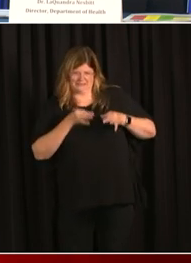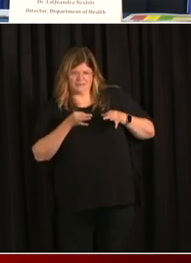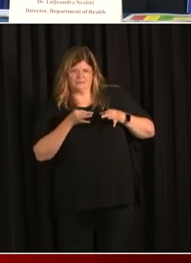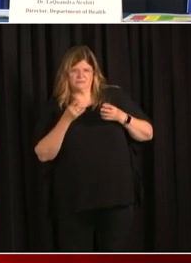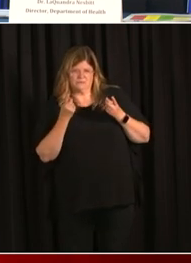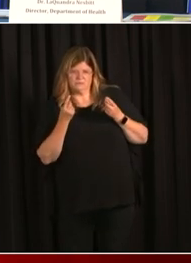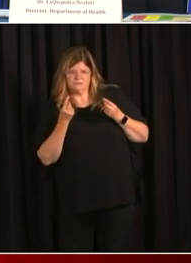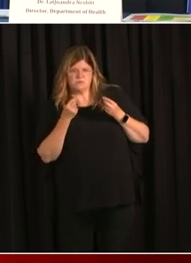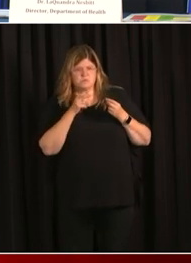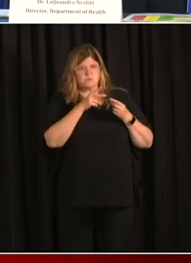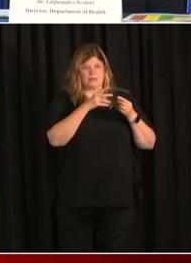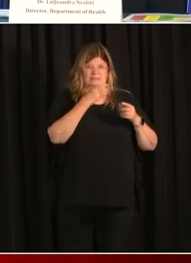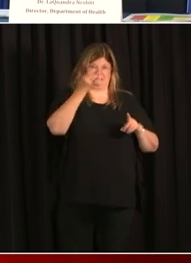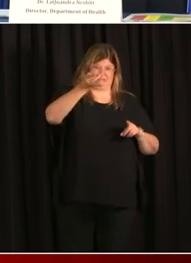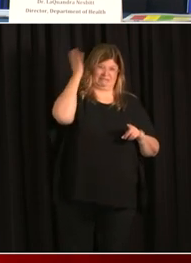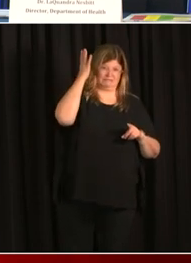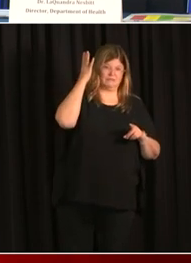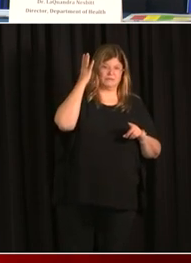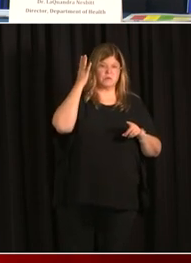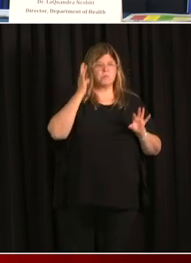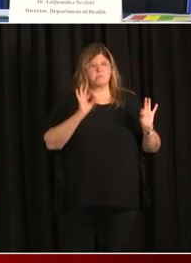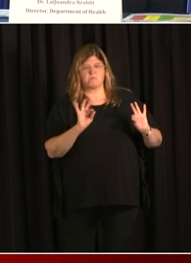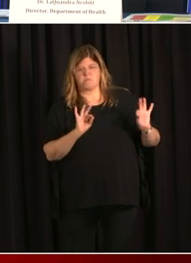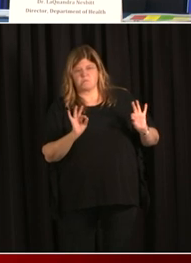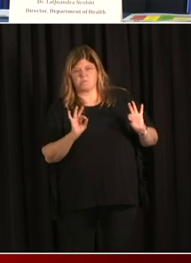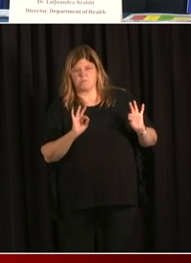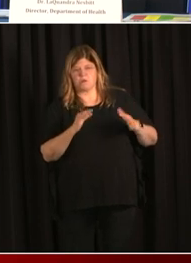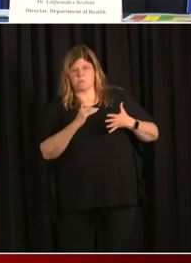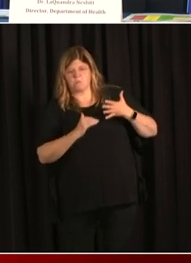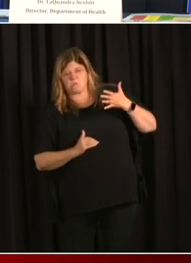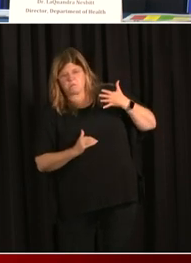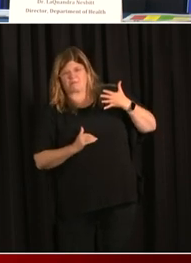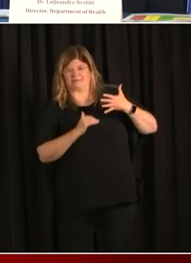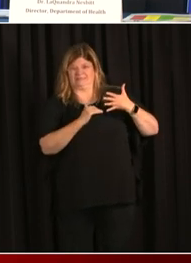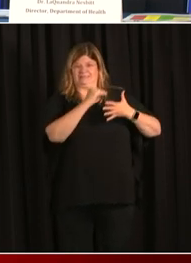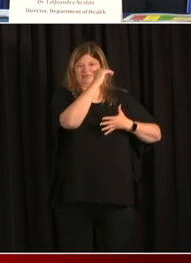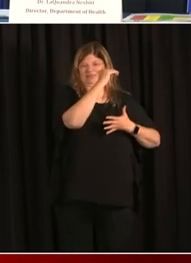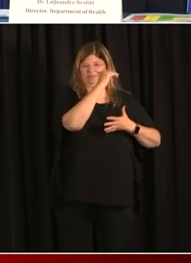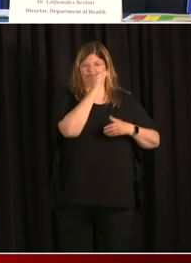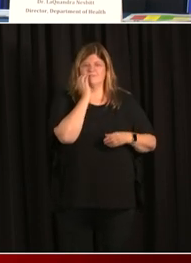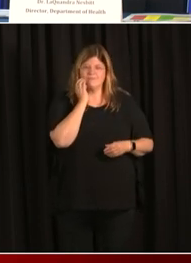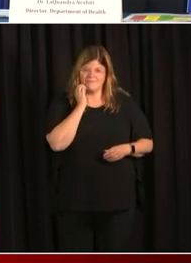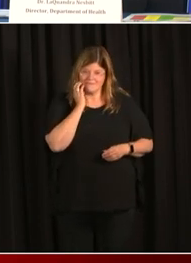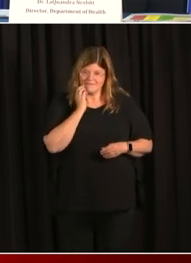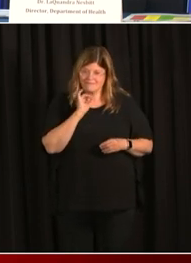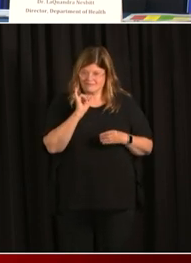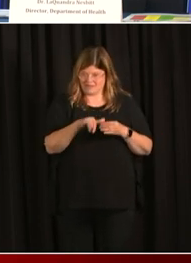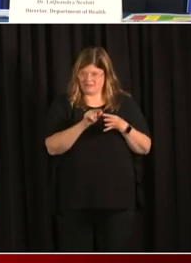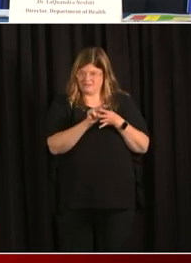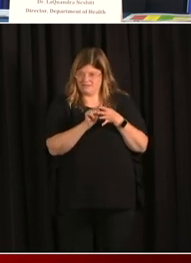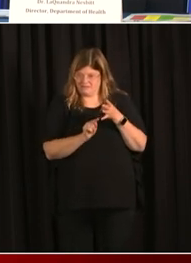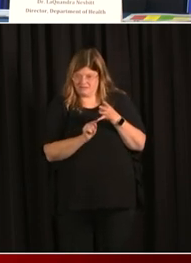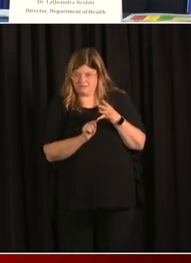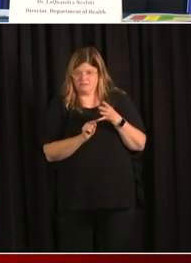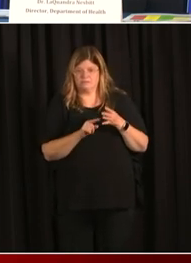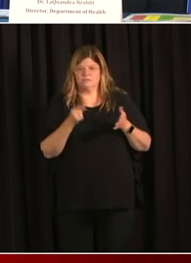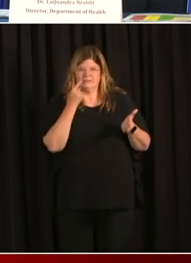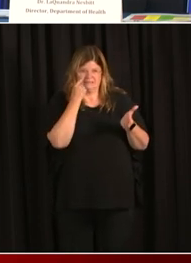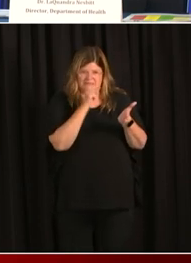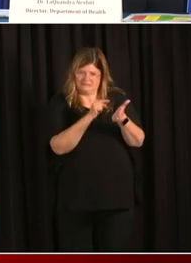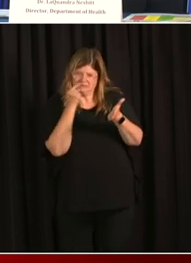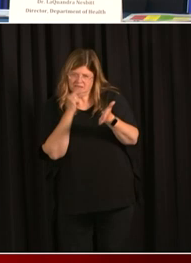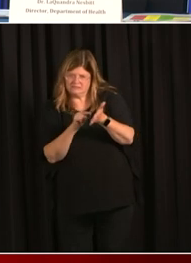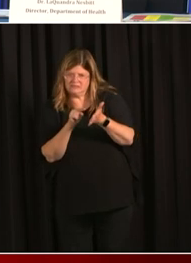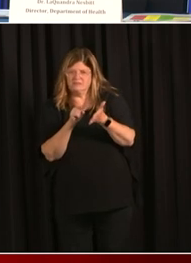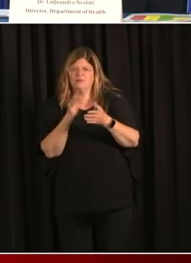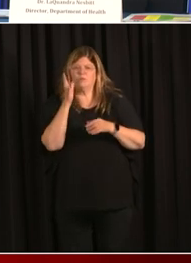moderate community spread versus minimal community spread. And those 4 indicators there that we will be publishing publicly are